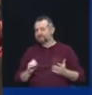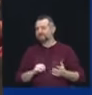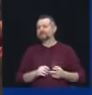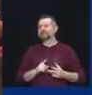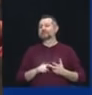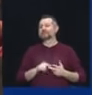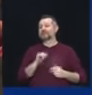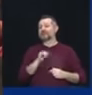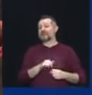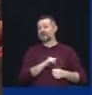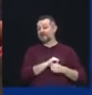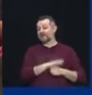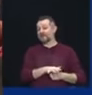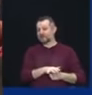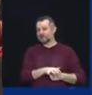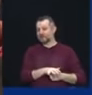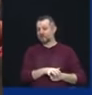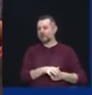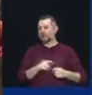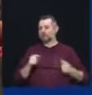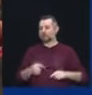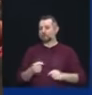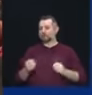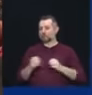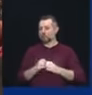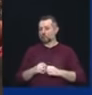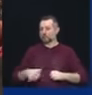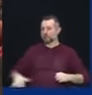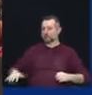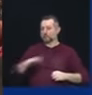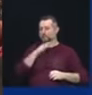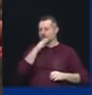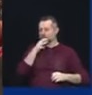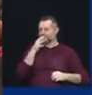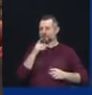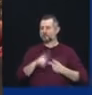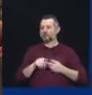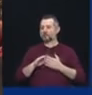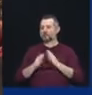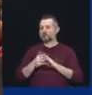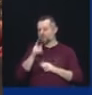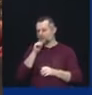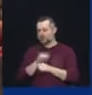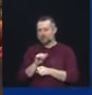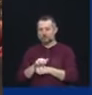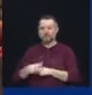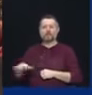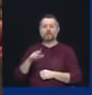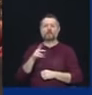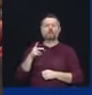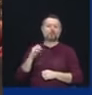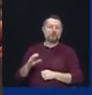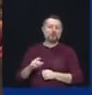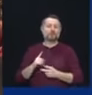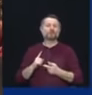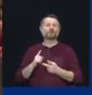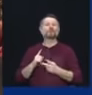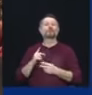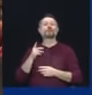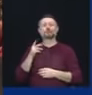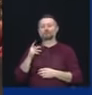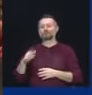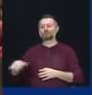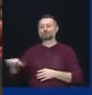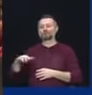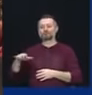it has disproportionately affected farmworking communities and communities of color, especially the rural communities of color. This